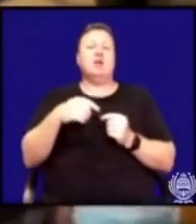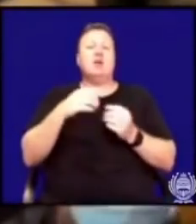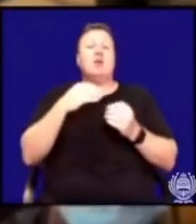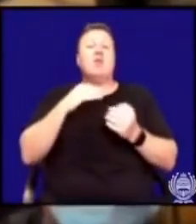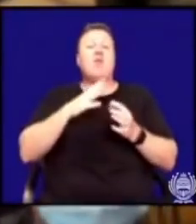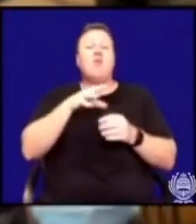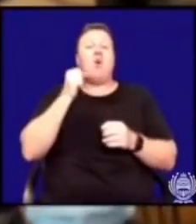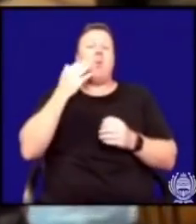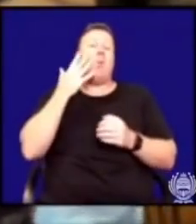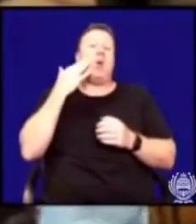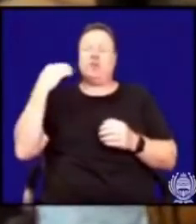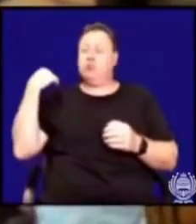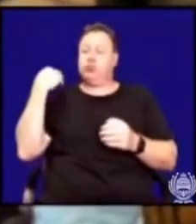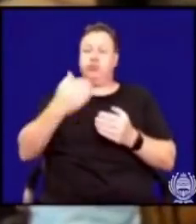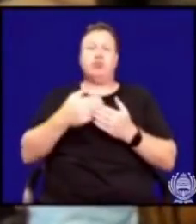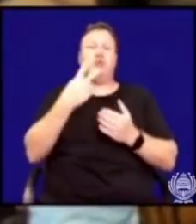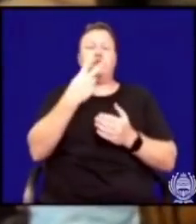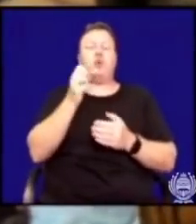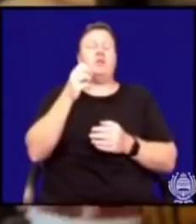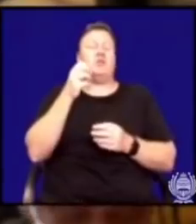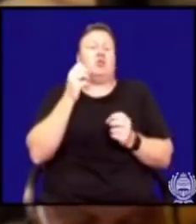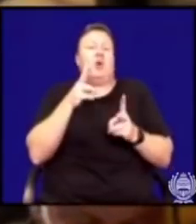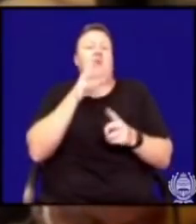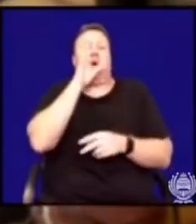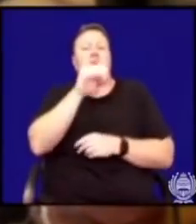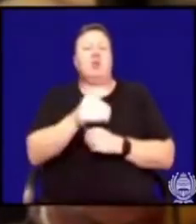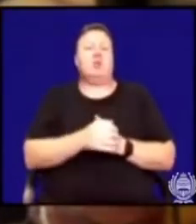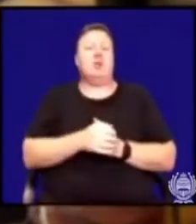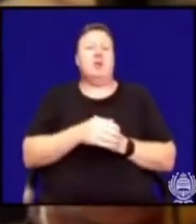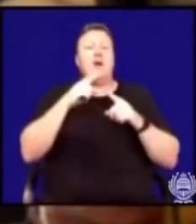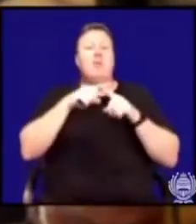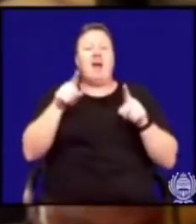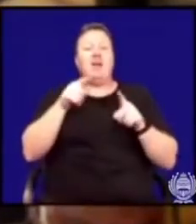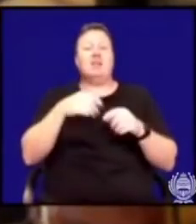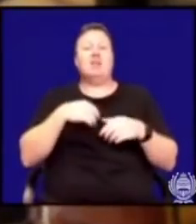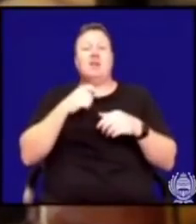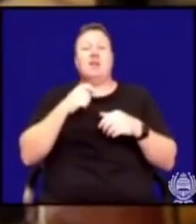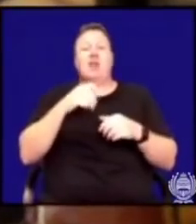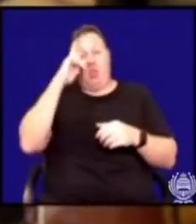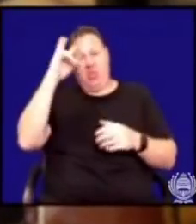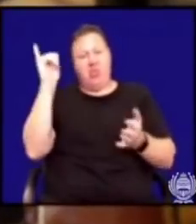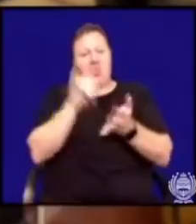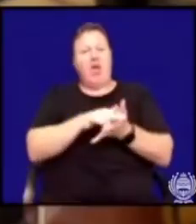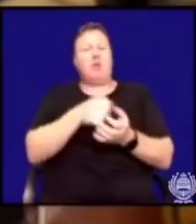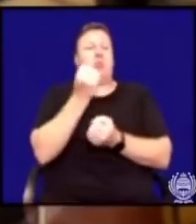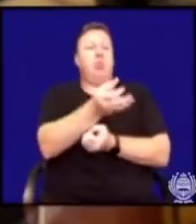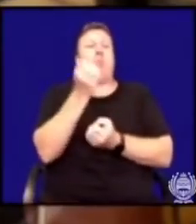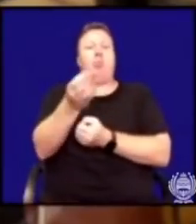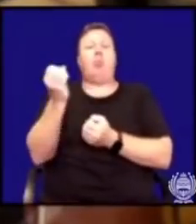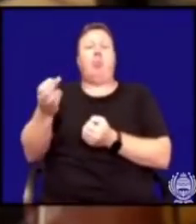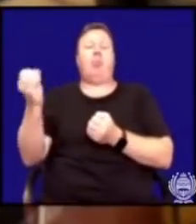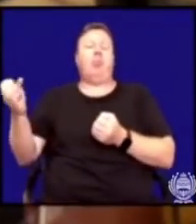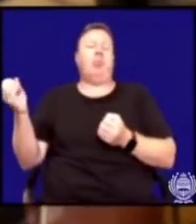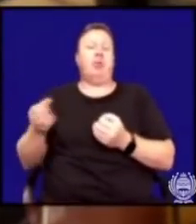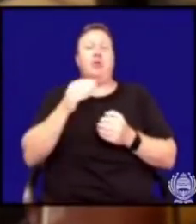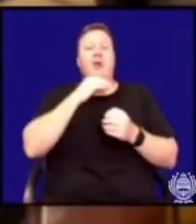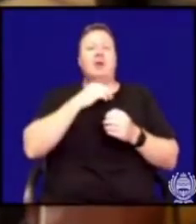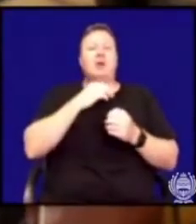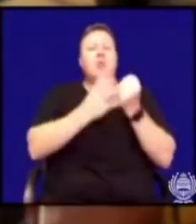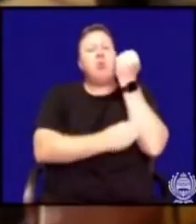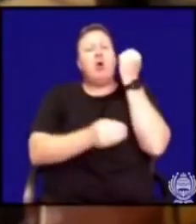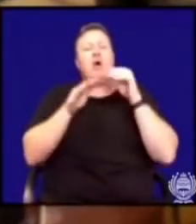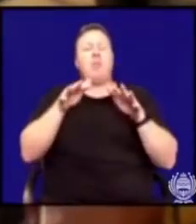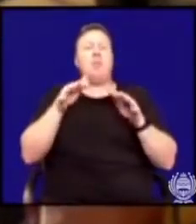thought of young people located in poorer provinces or who are less mobile or have no work experience would be a